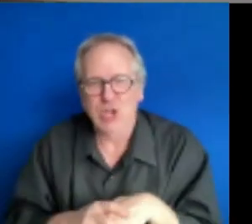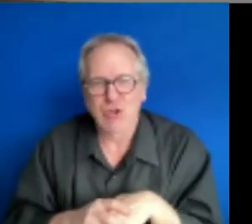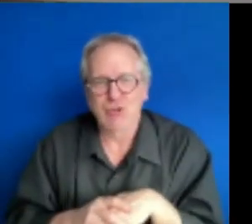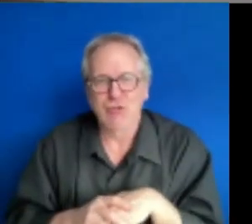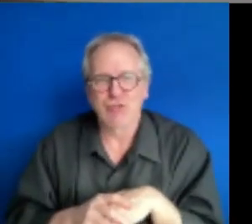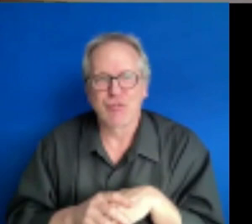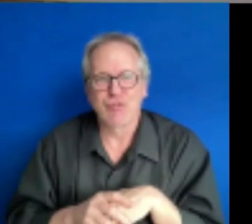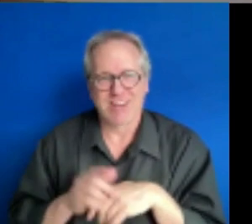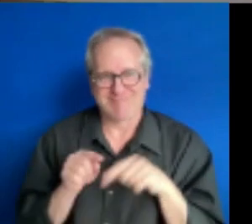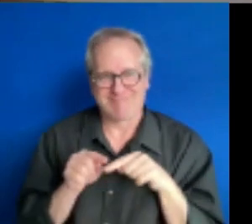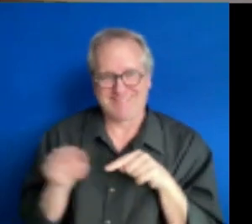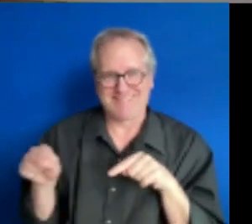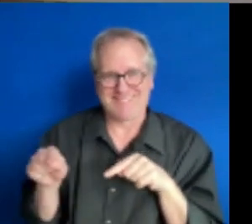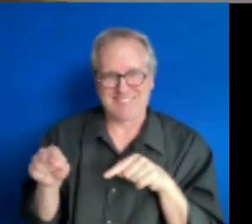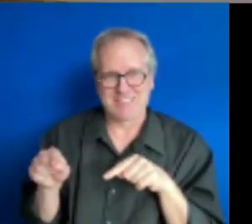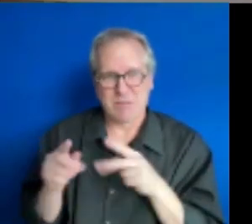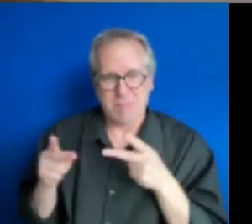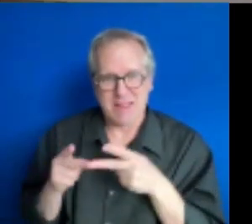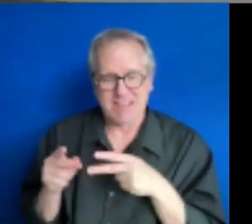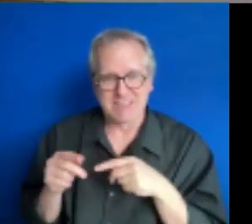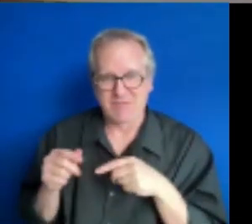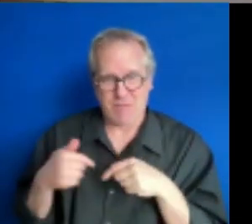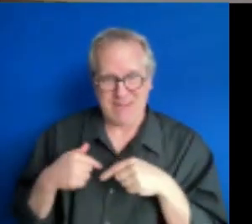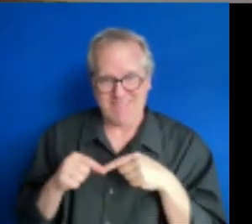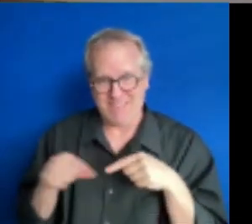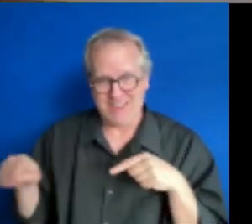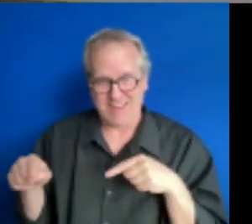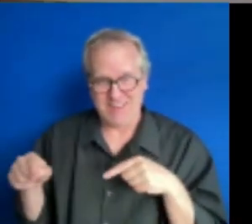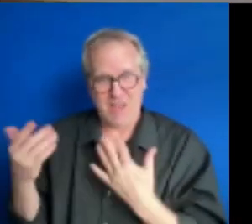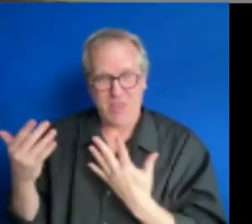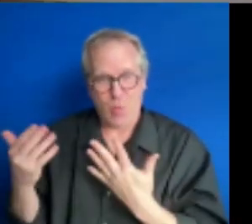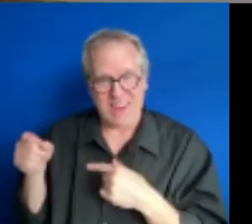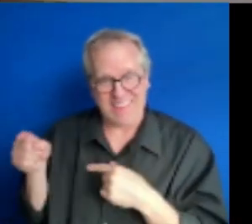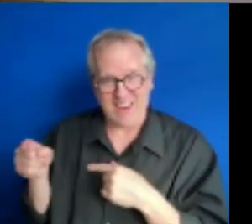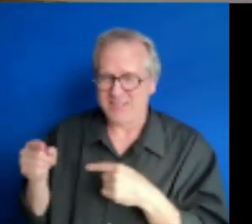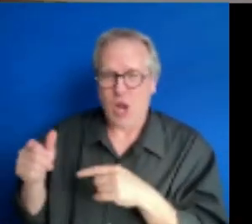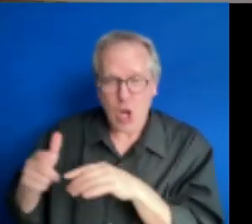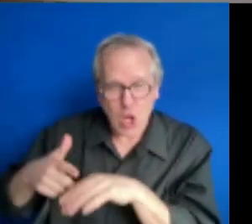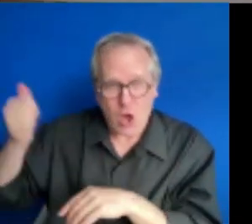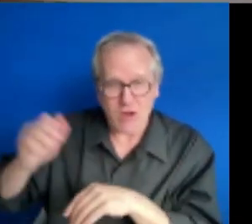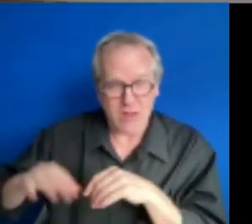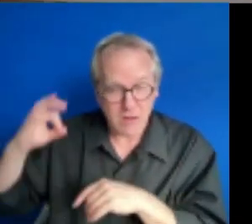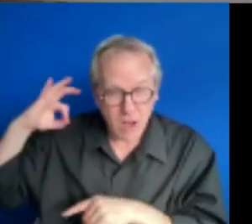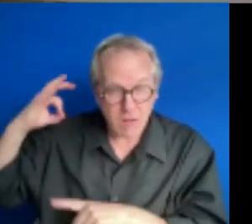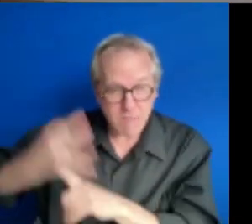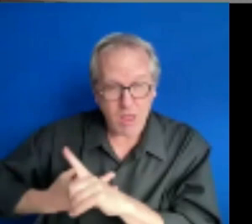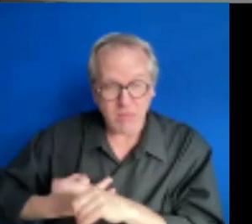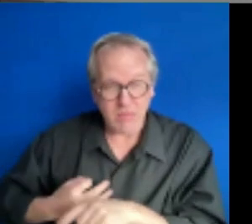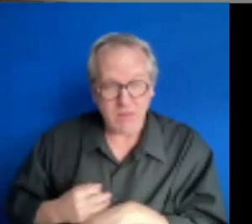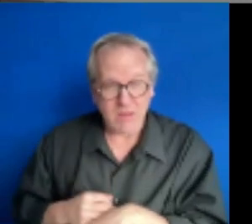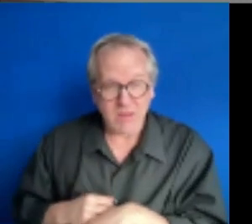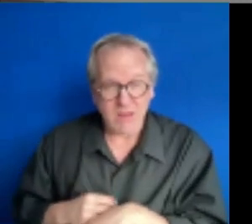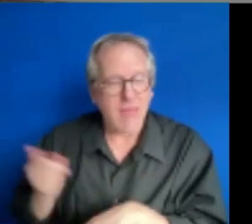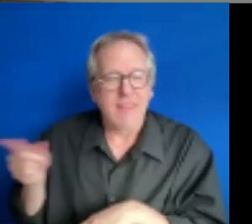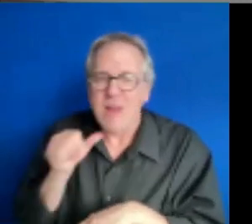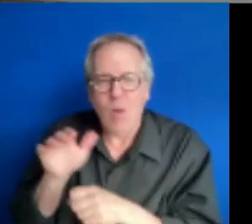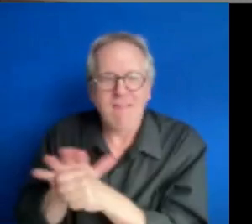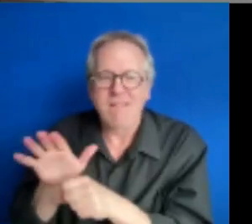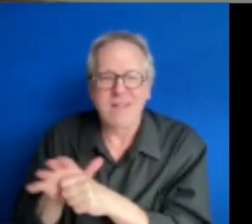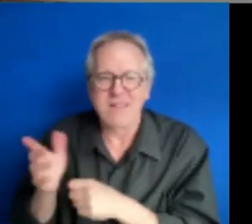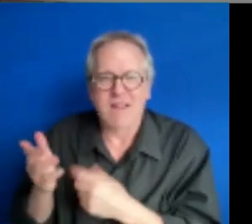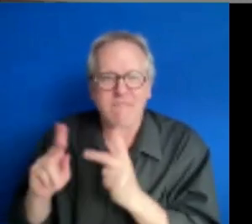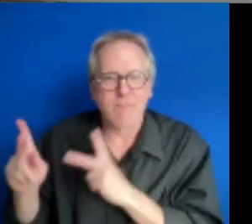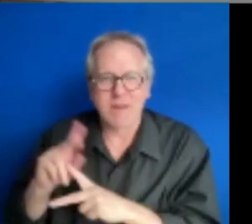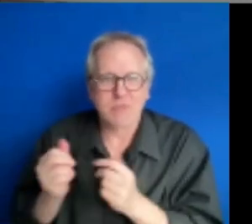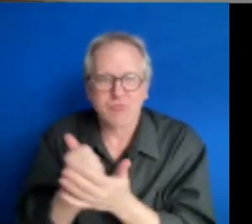base just down the road from me where the wait is even longer. because we don't, they don't have enough